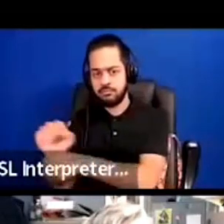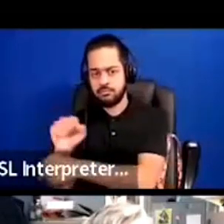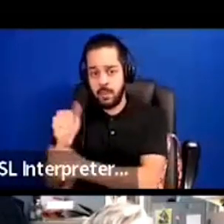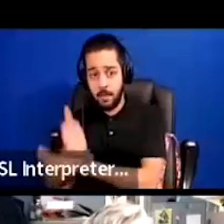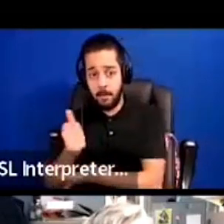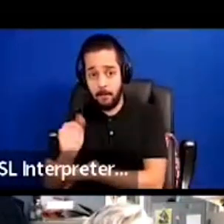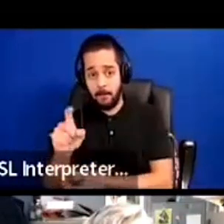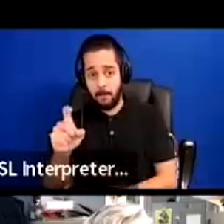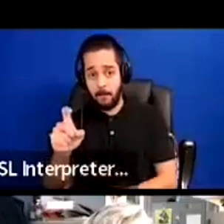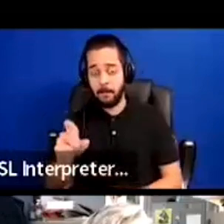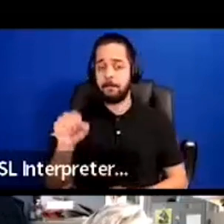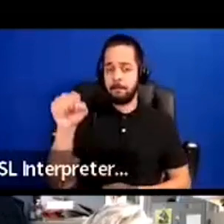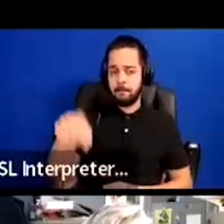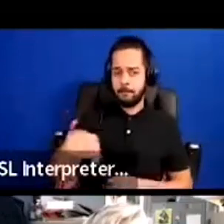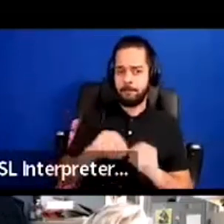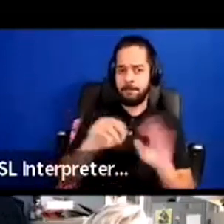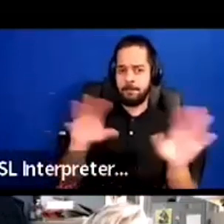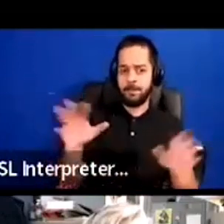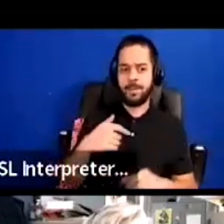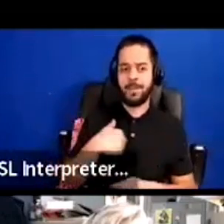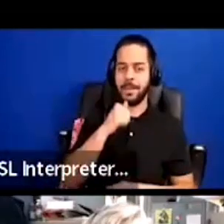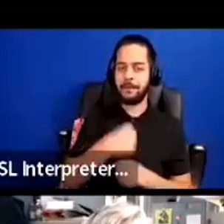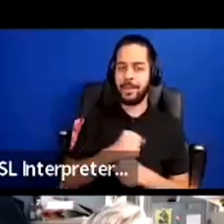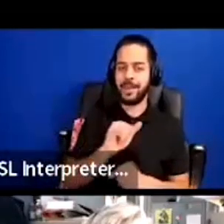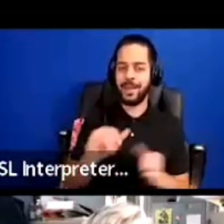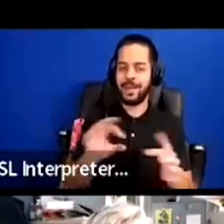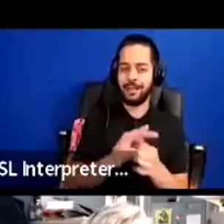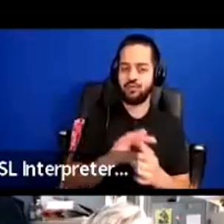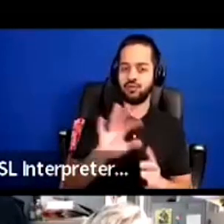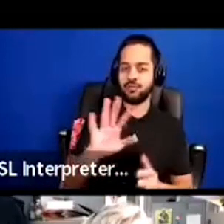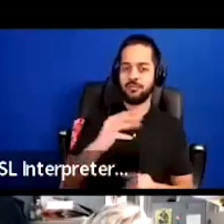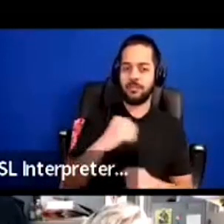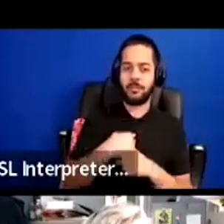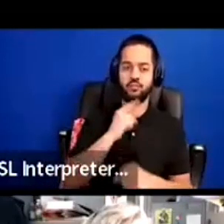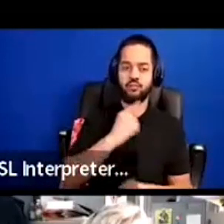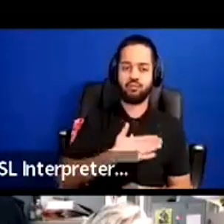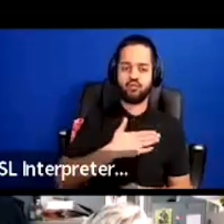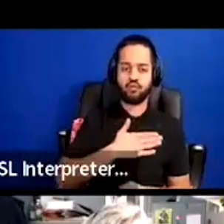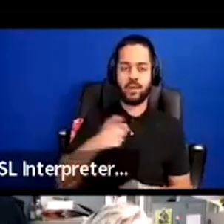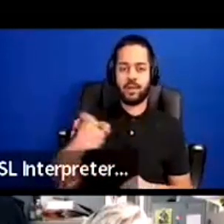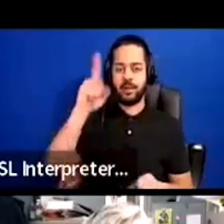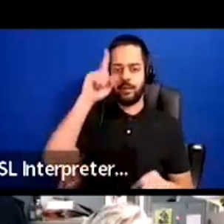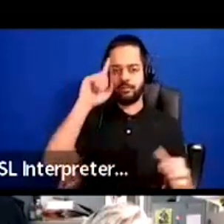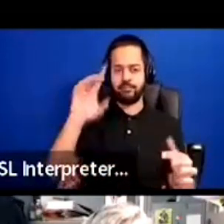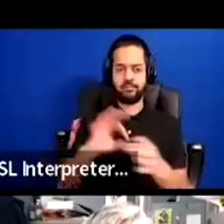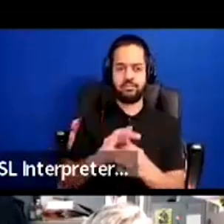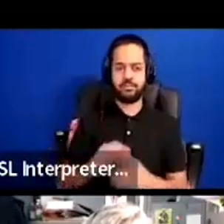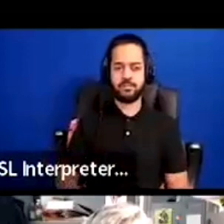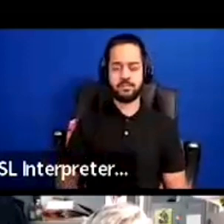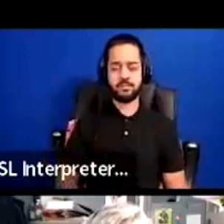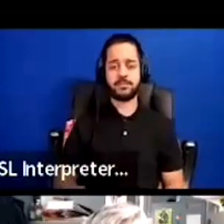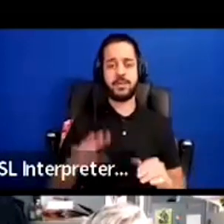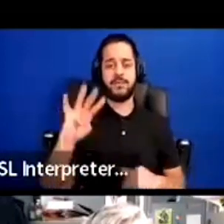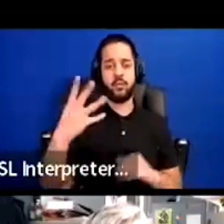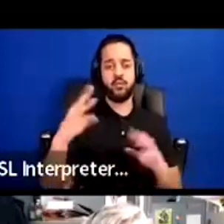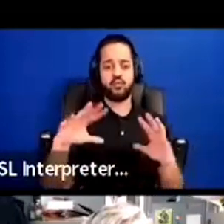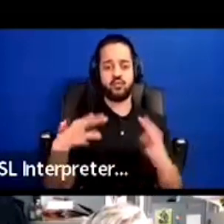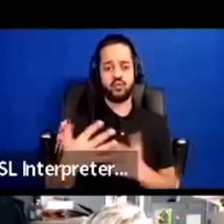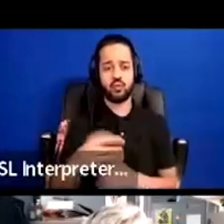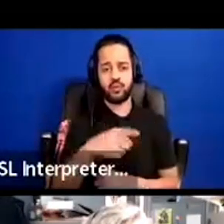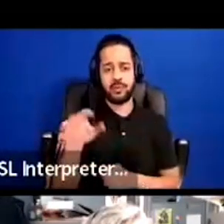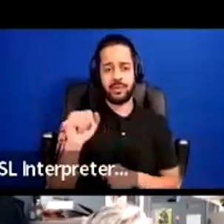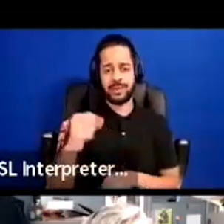had not made that connection, so I appreciate that connection. How about group 4? And you can see the